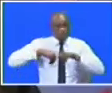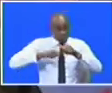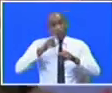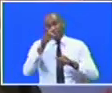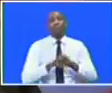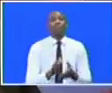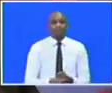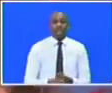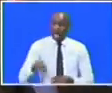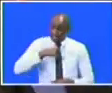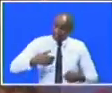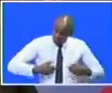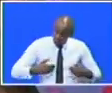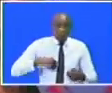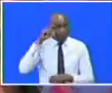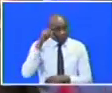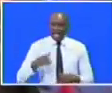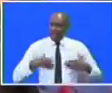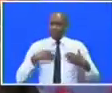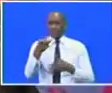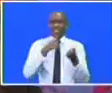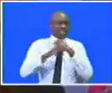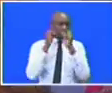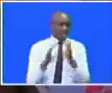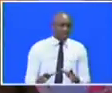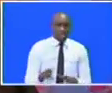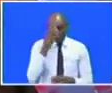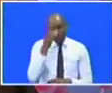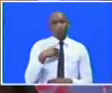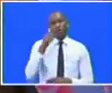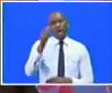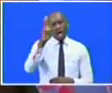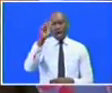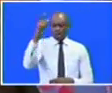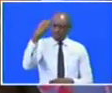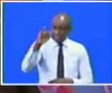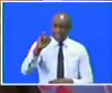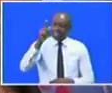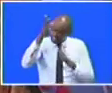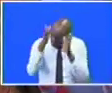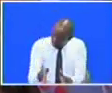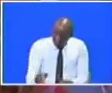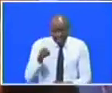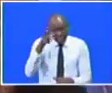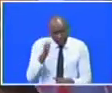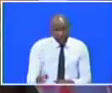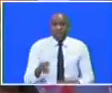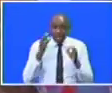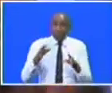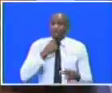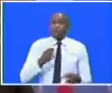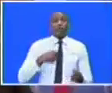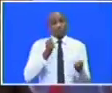everywhere. Sisi kama vijana wa Mombasa hatuja furahishwa na hicho kitendo cha bwana Awiti. Yeye kama anataka kuwa